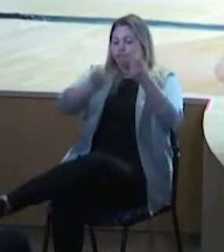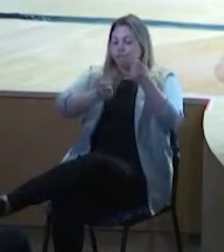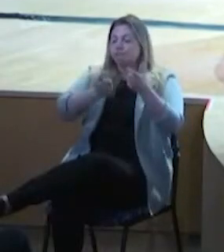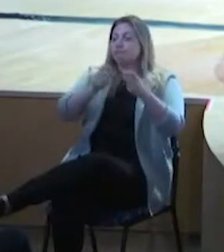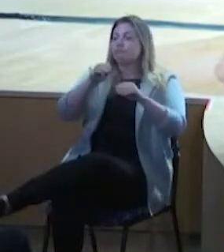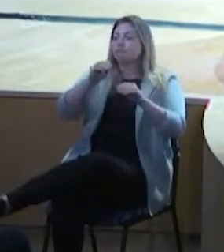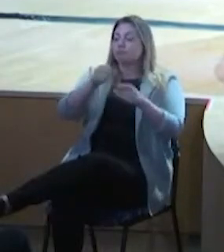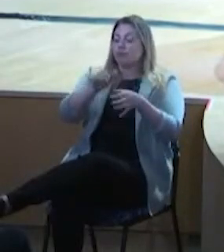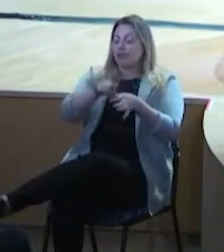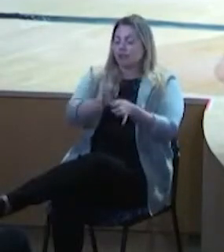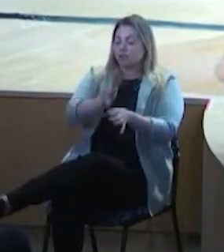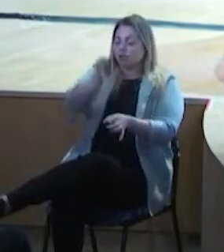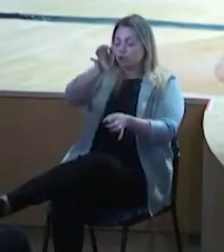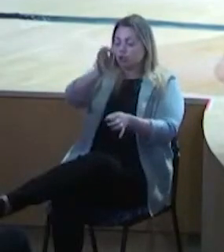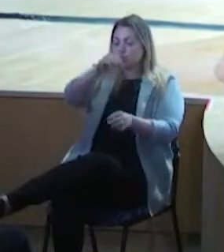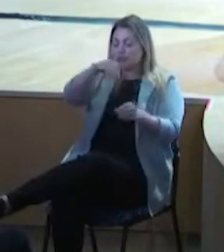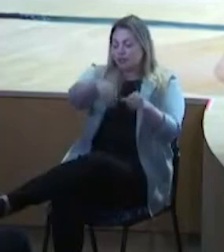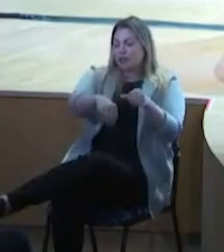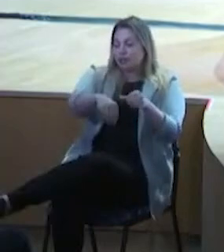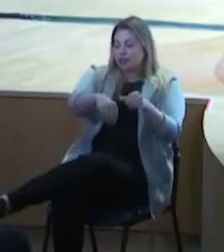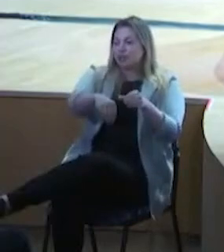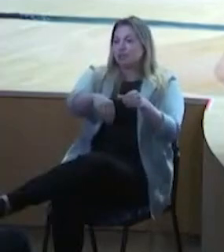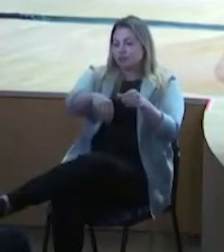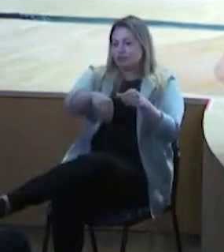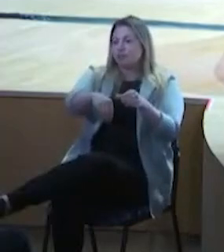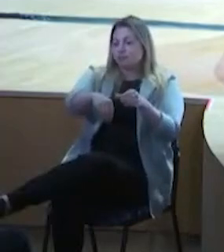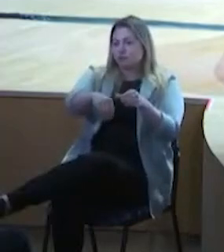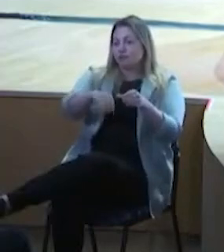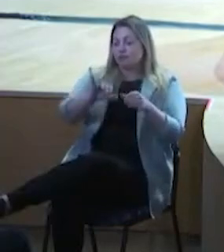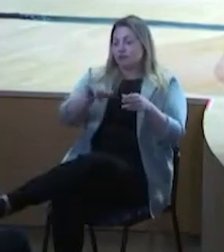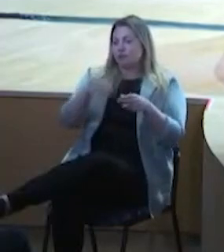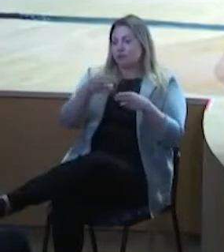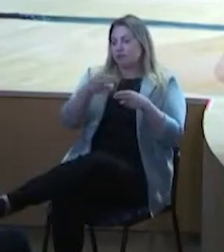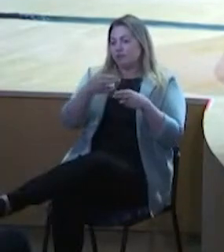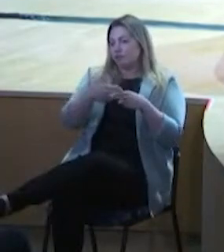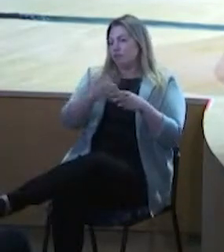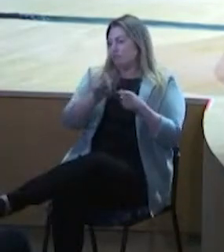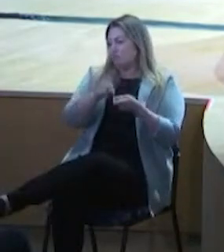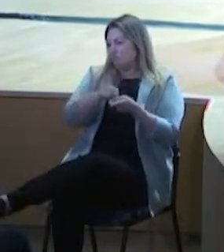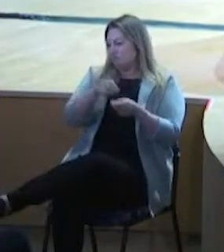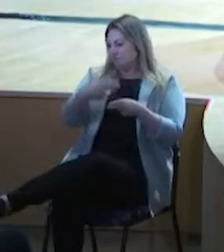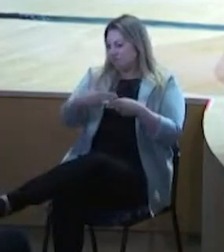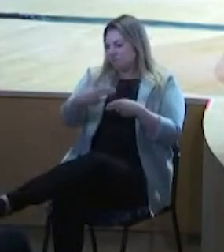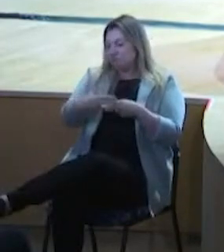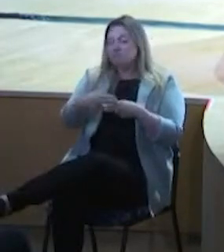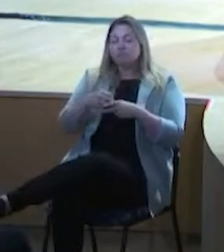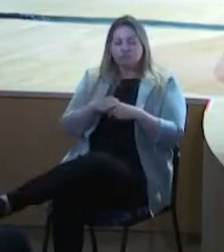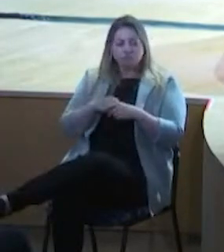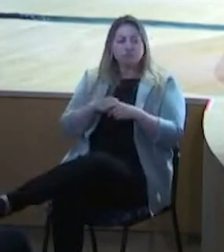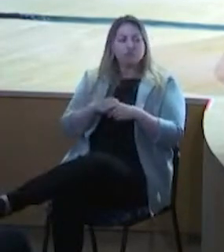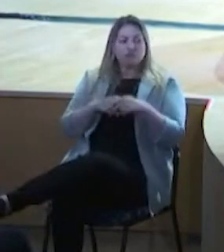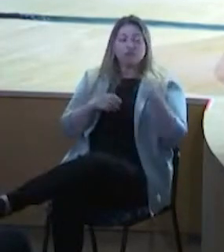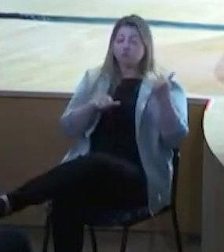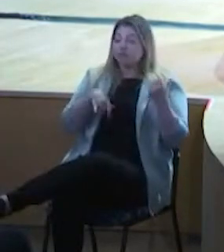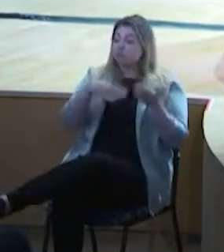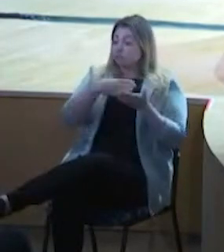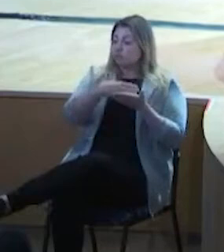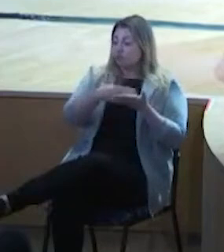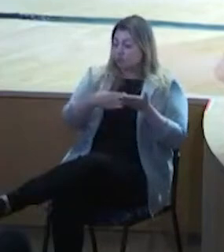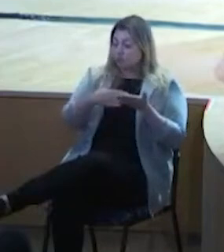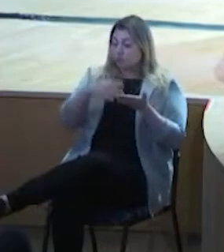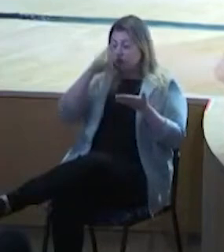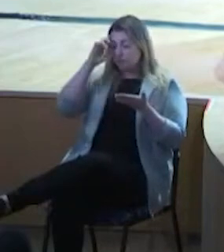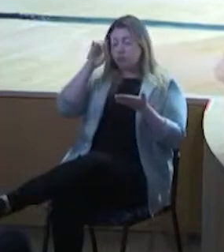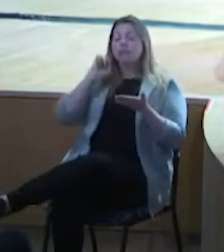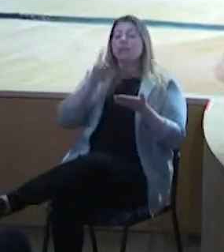replant that stalk into the terrace that we grow. Those are called lo'i. Yeah. So this is the portion of the